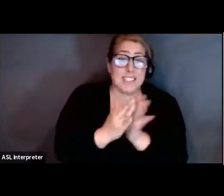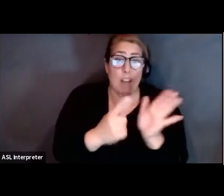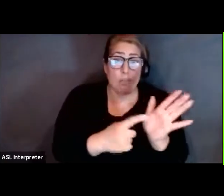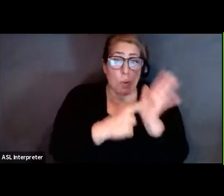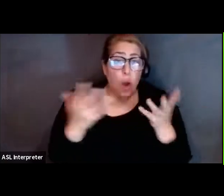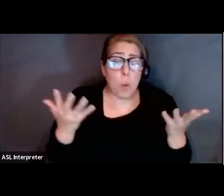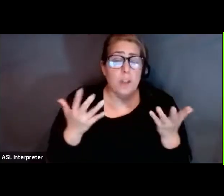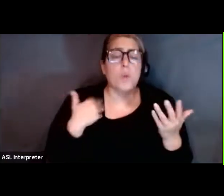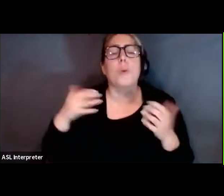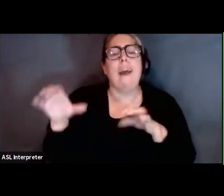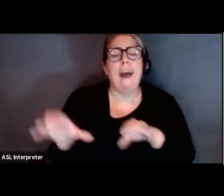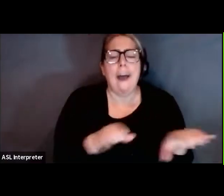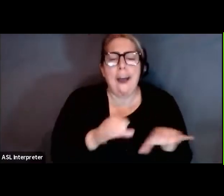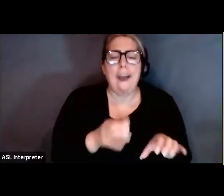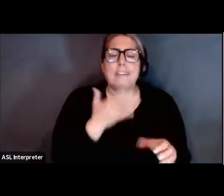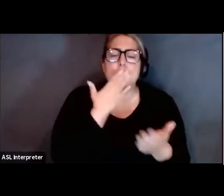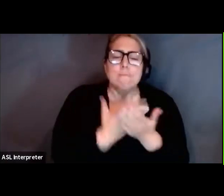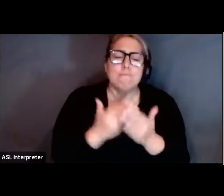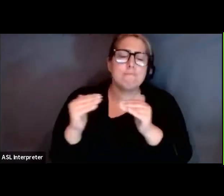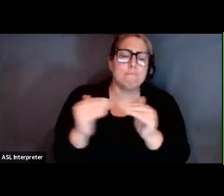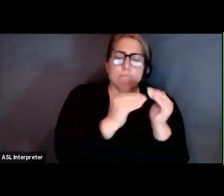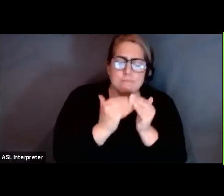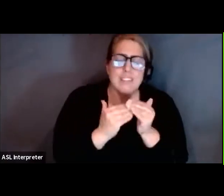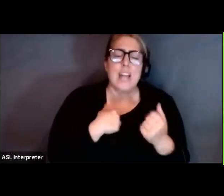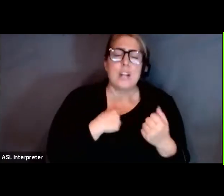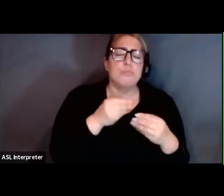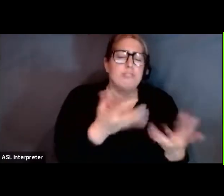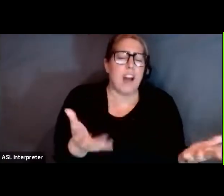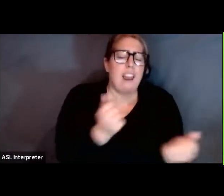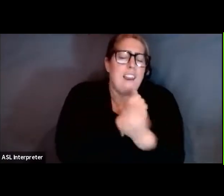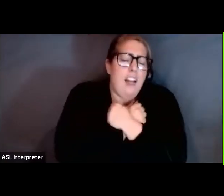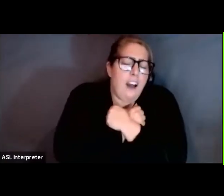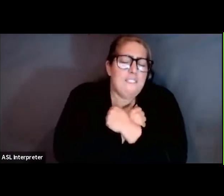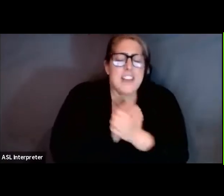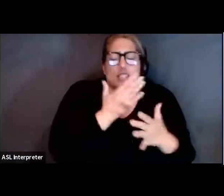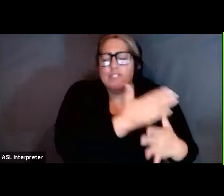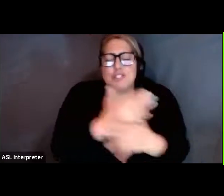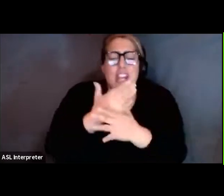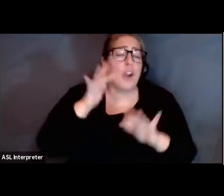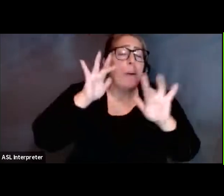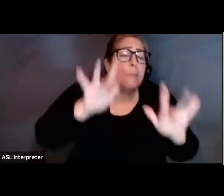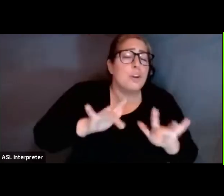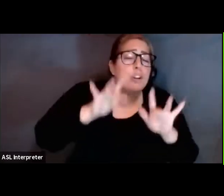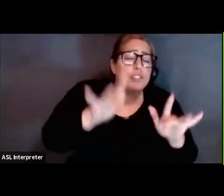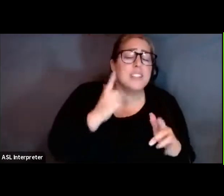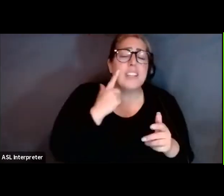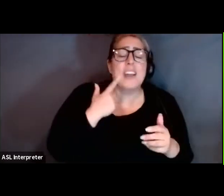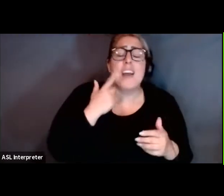justly and to love mercy and to walk humbly with you and one another?